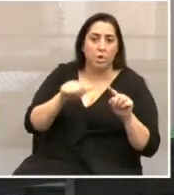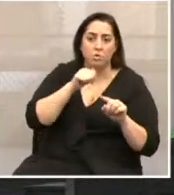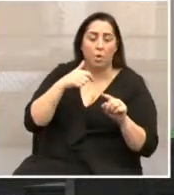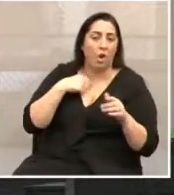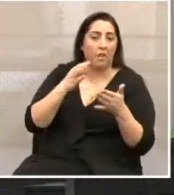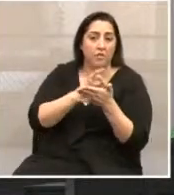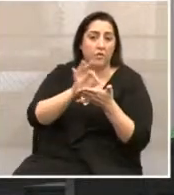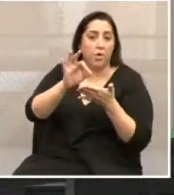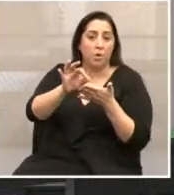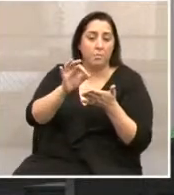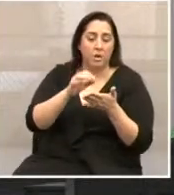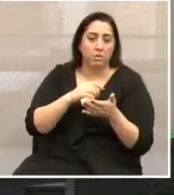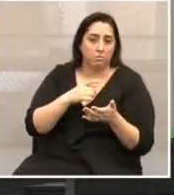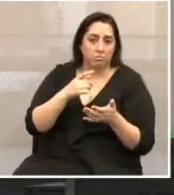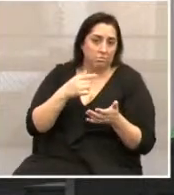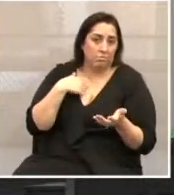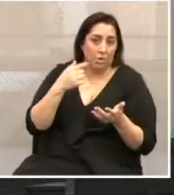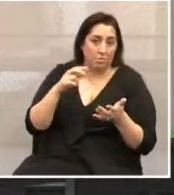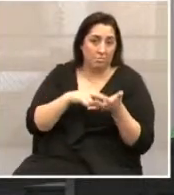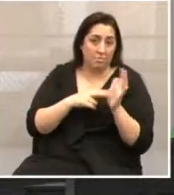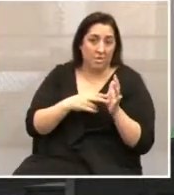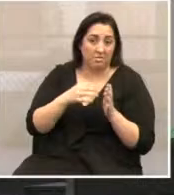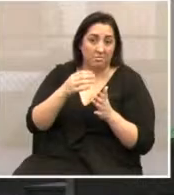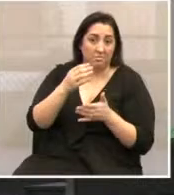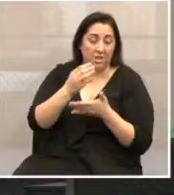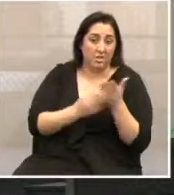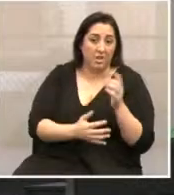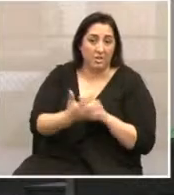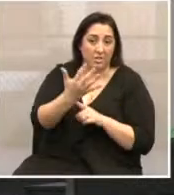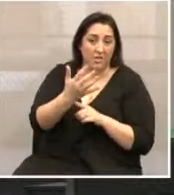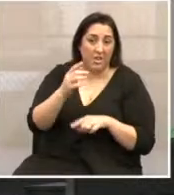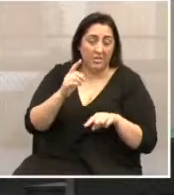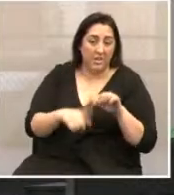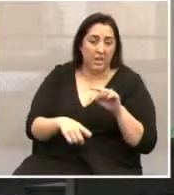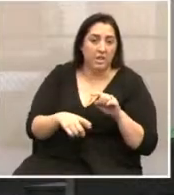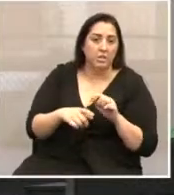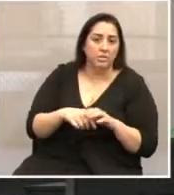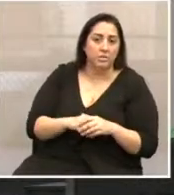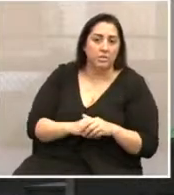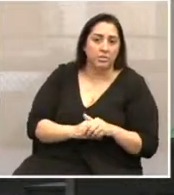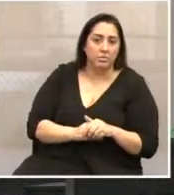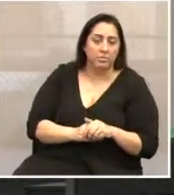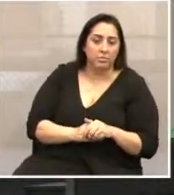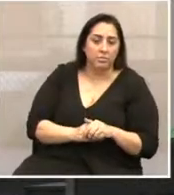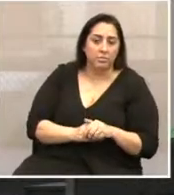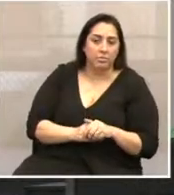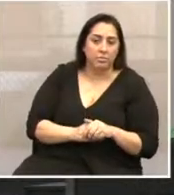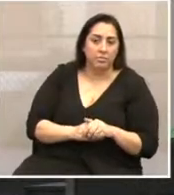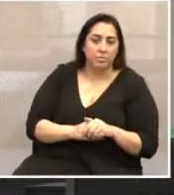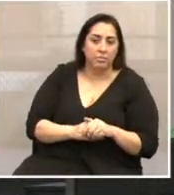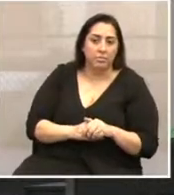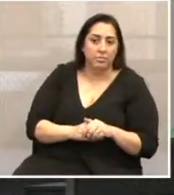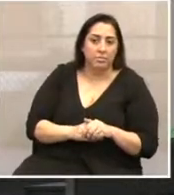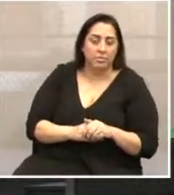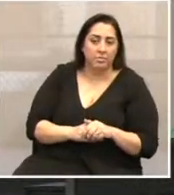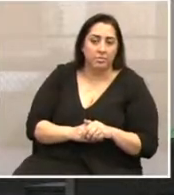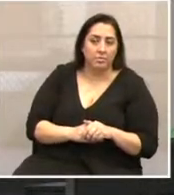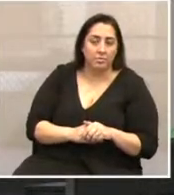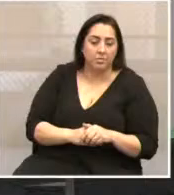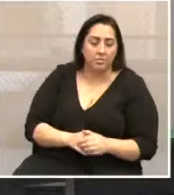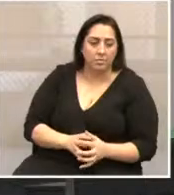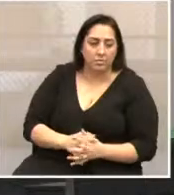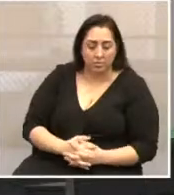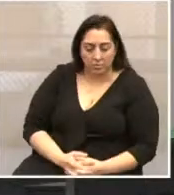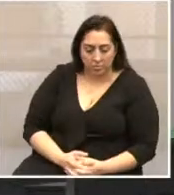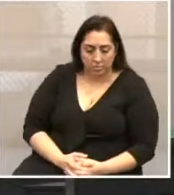of that, because of no Section 5, not just southern jurisdictions all across the country have enacted